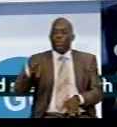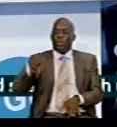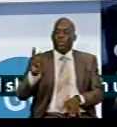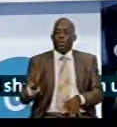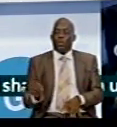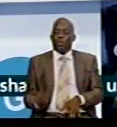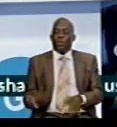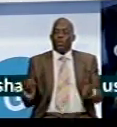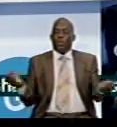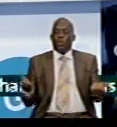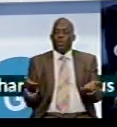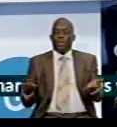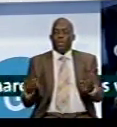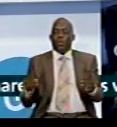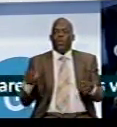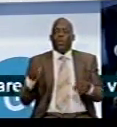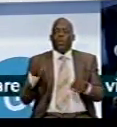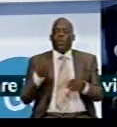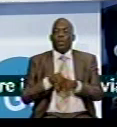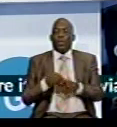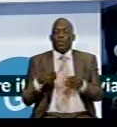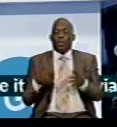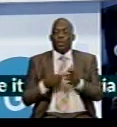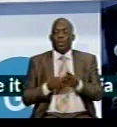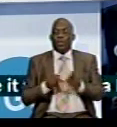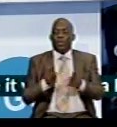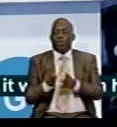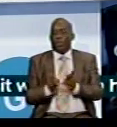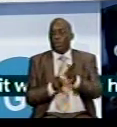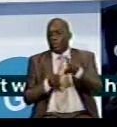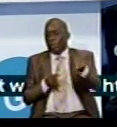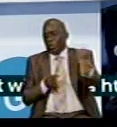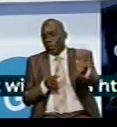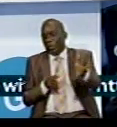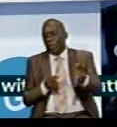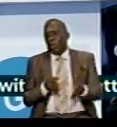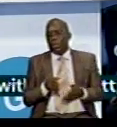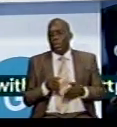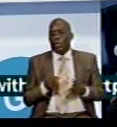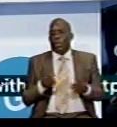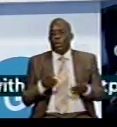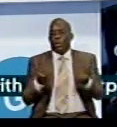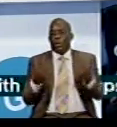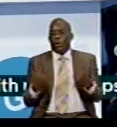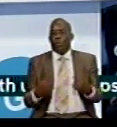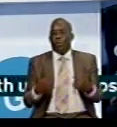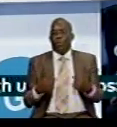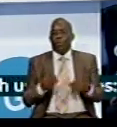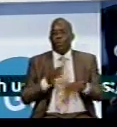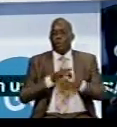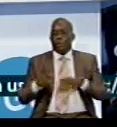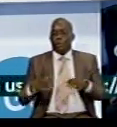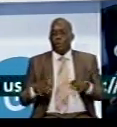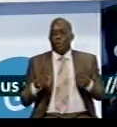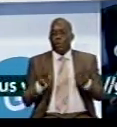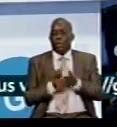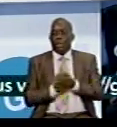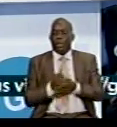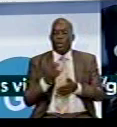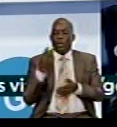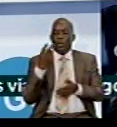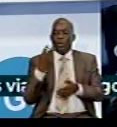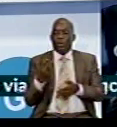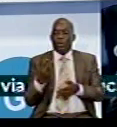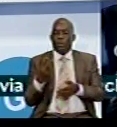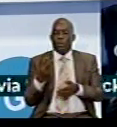Ici, in this role here. Dans cette rangée. So come early. Venez tôt. That 2:30. At 14:30.